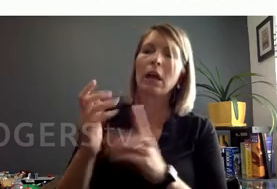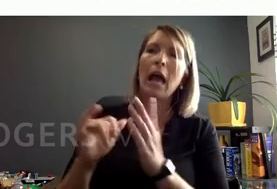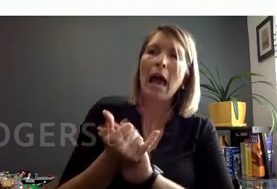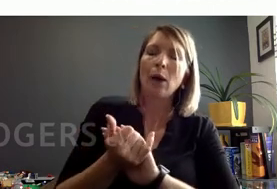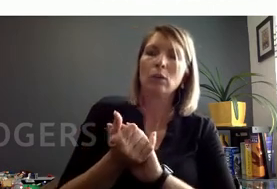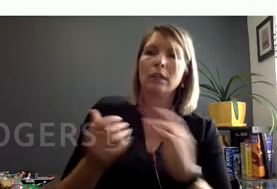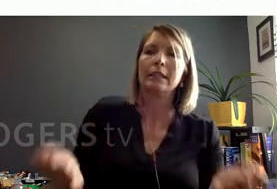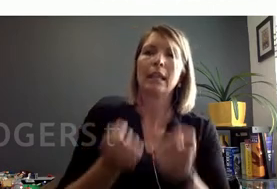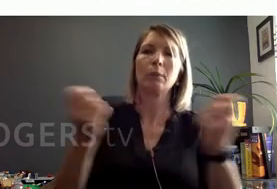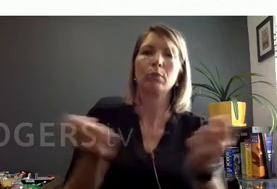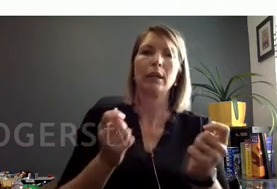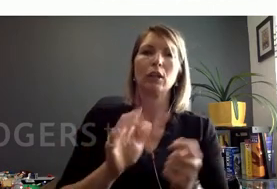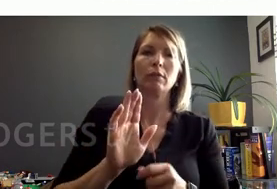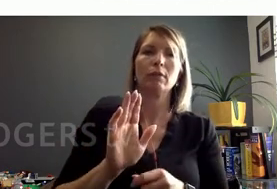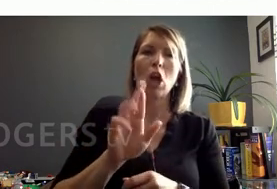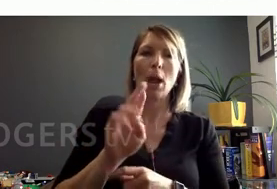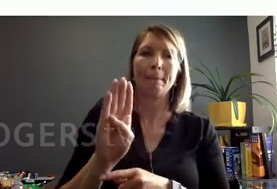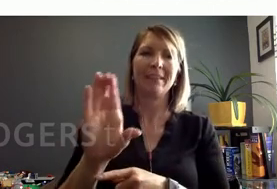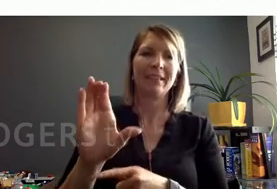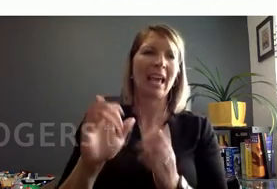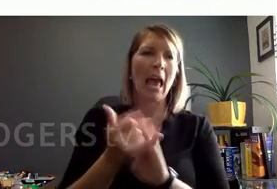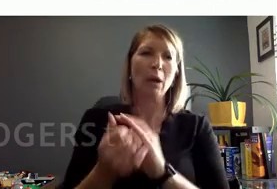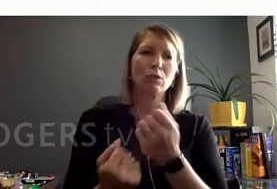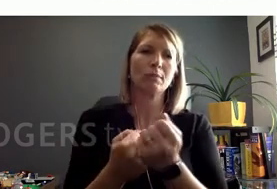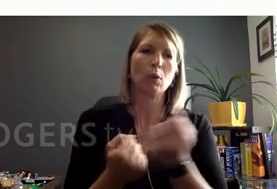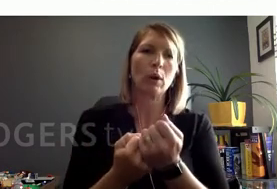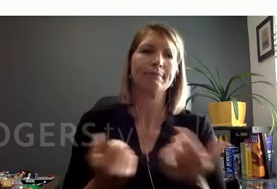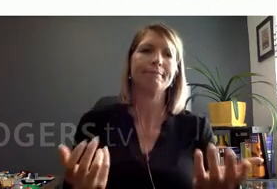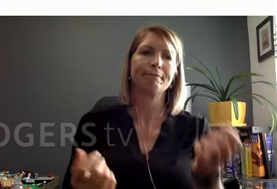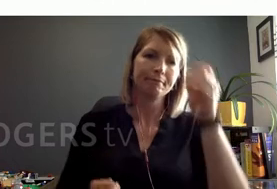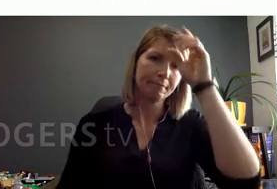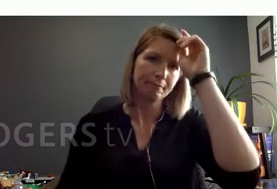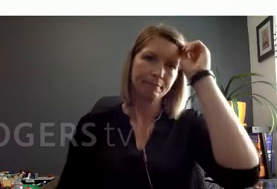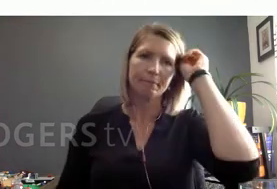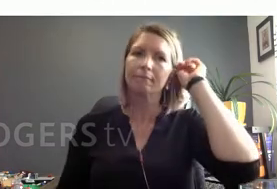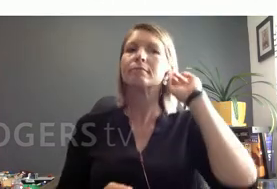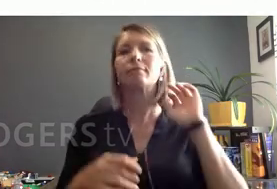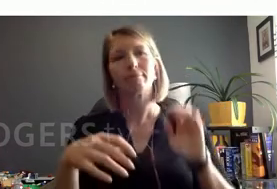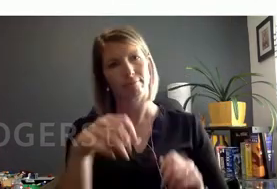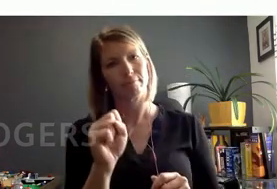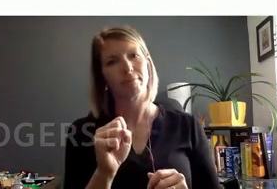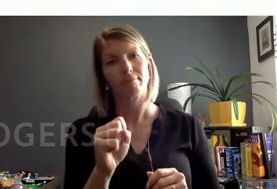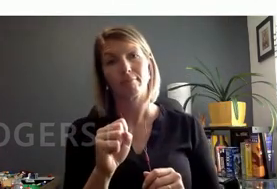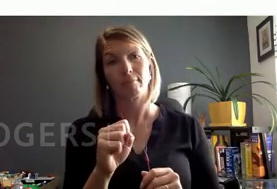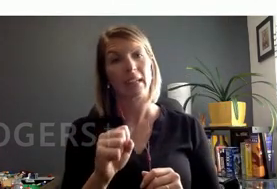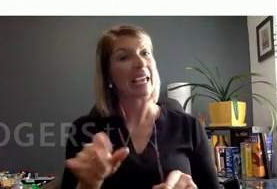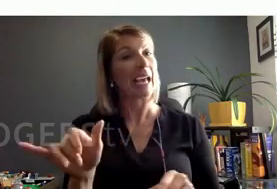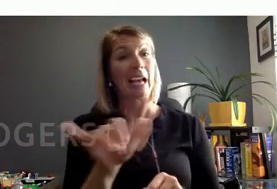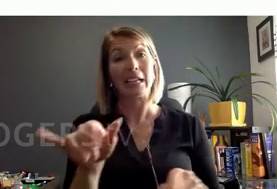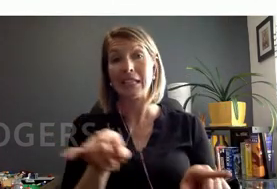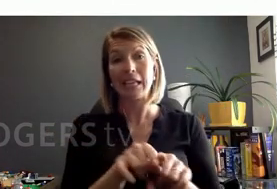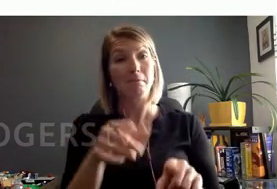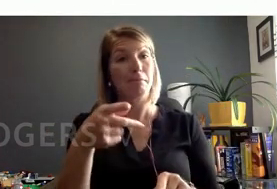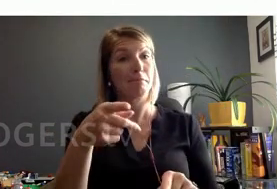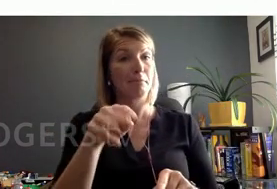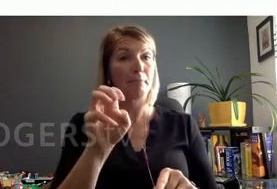Sure, Sharon. Thank you. Very similar to how Pam started, it's embedded in all that we do.